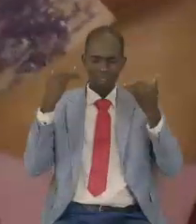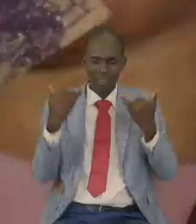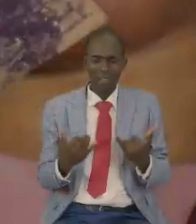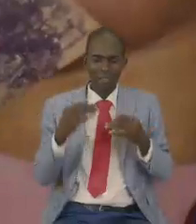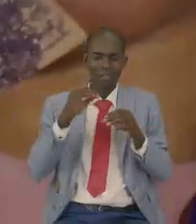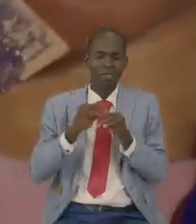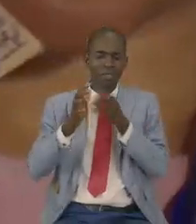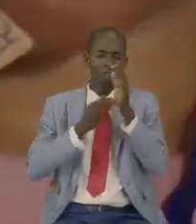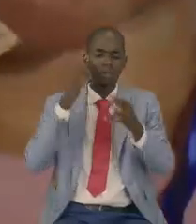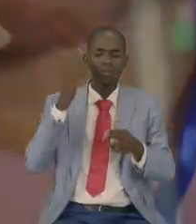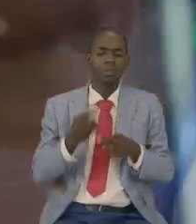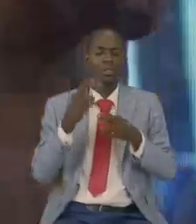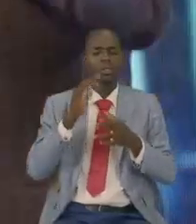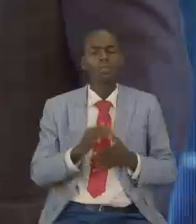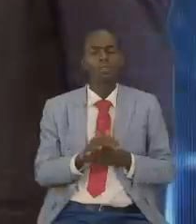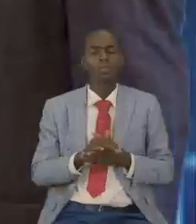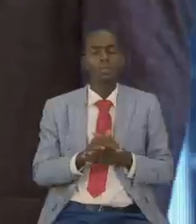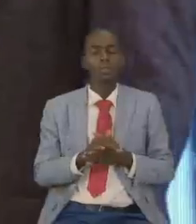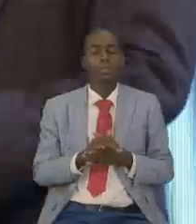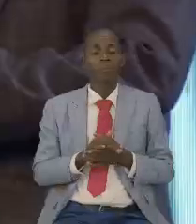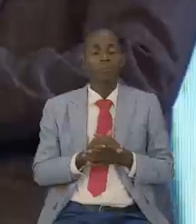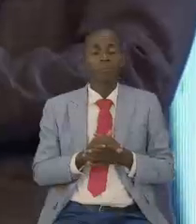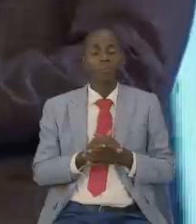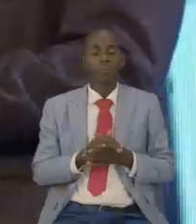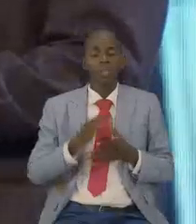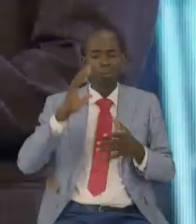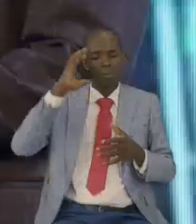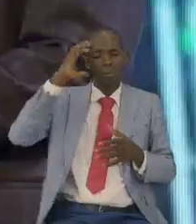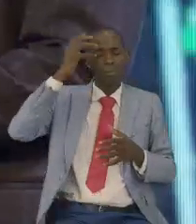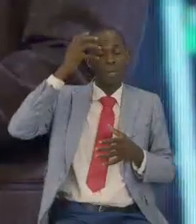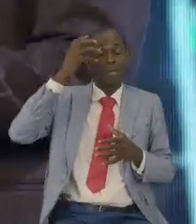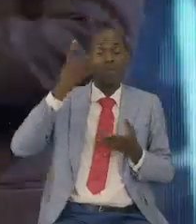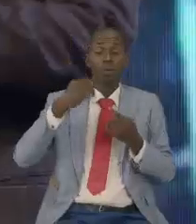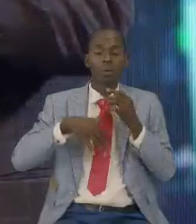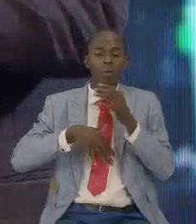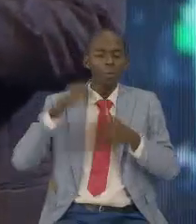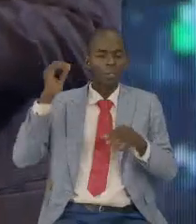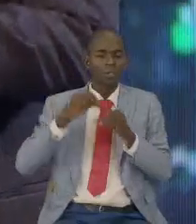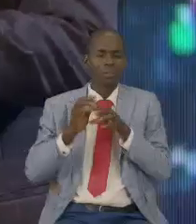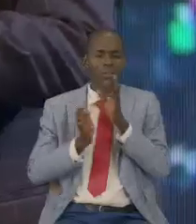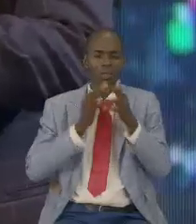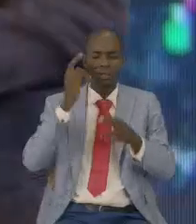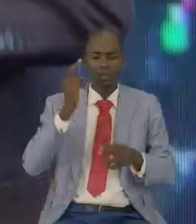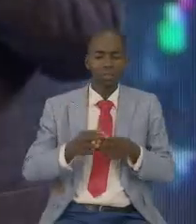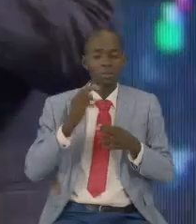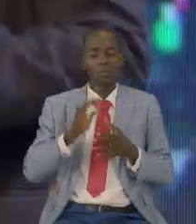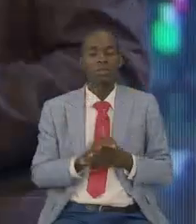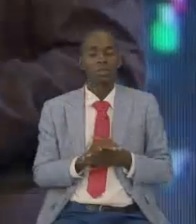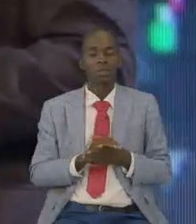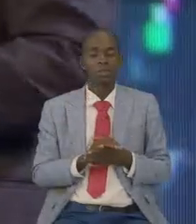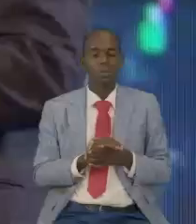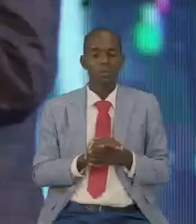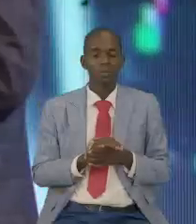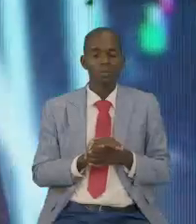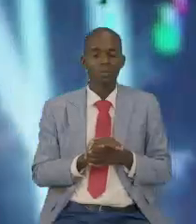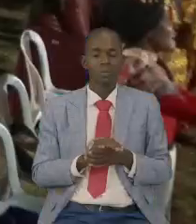Madness, insanity, come out in Jesus' name. Ulcer, be